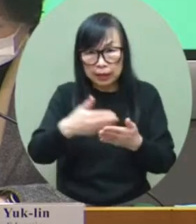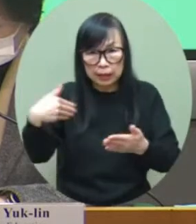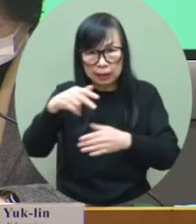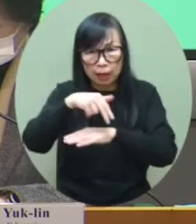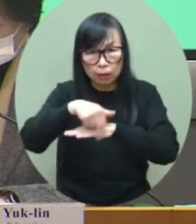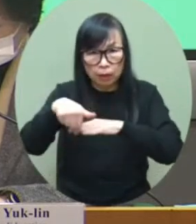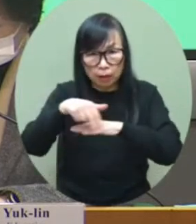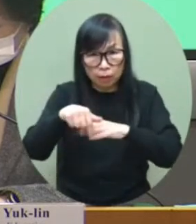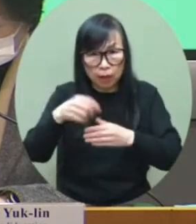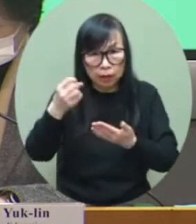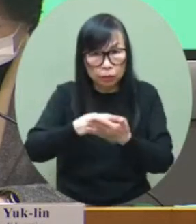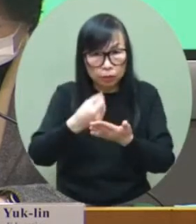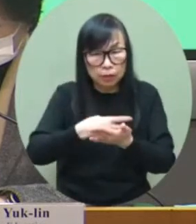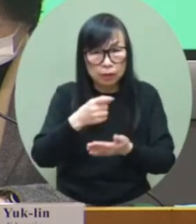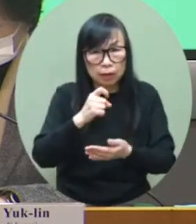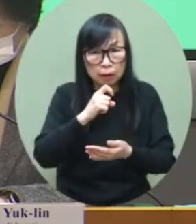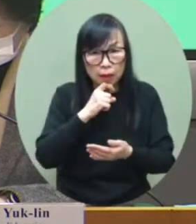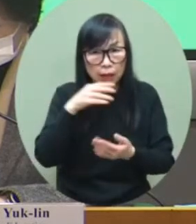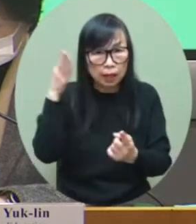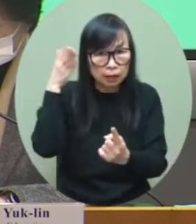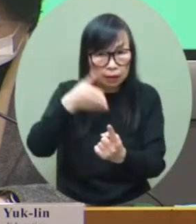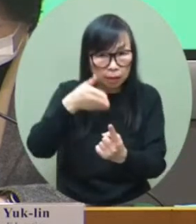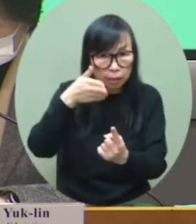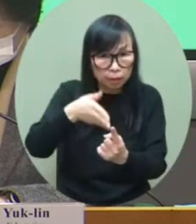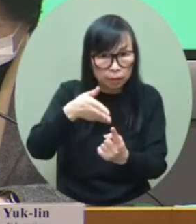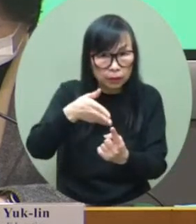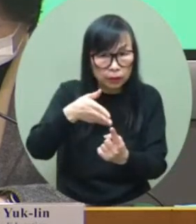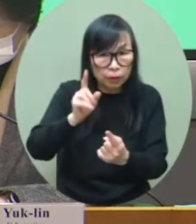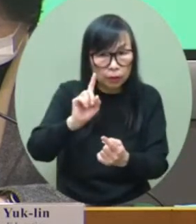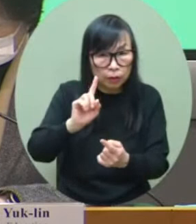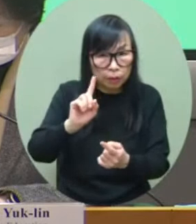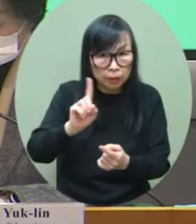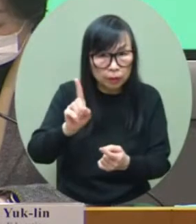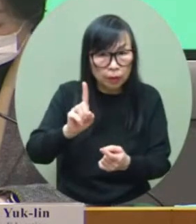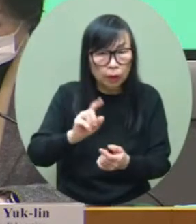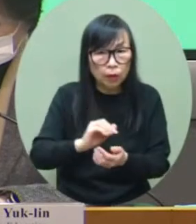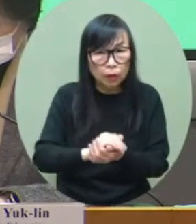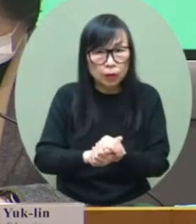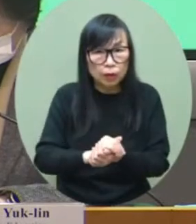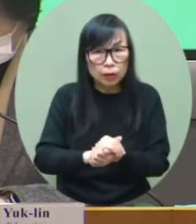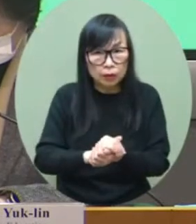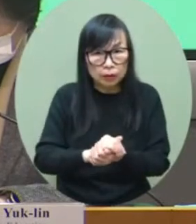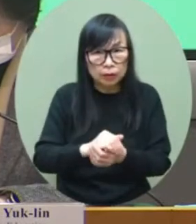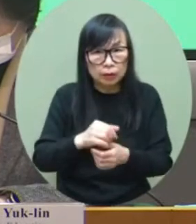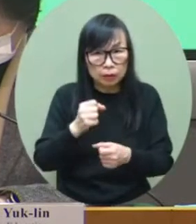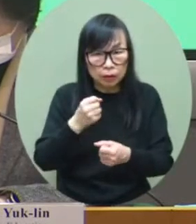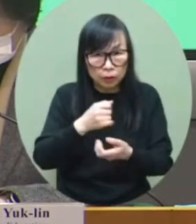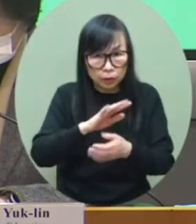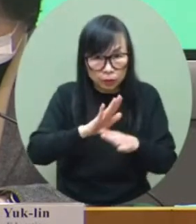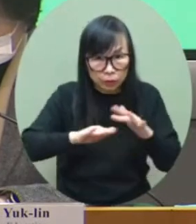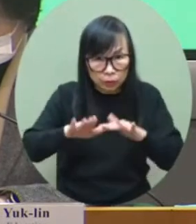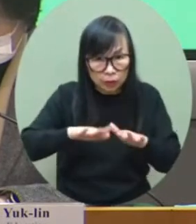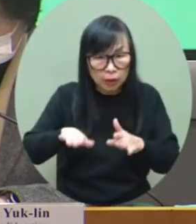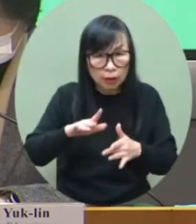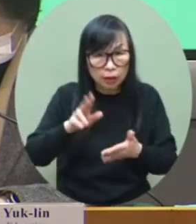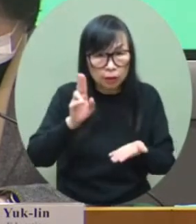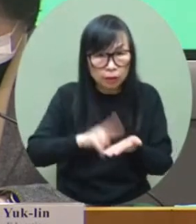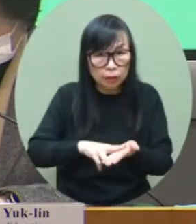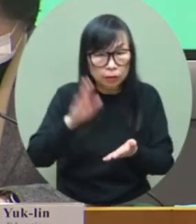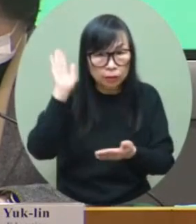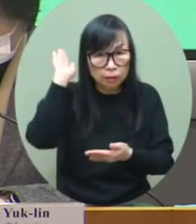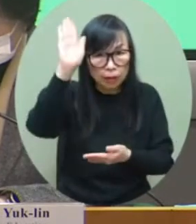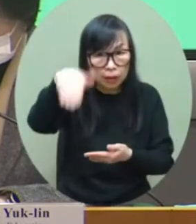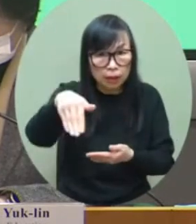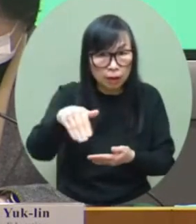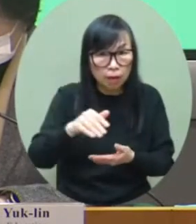By grouping along the way, that means that we could not make advanced plans. We have to see how the